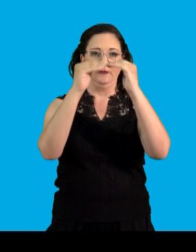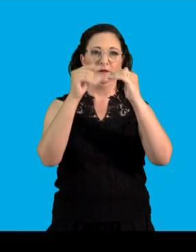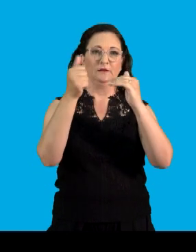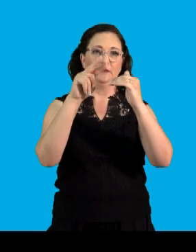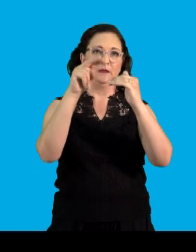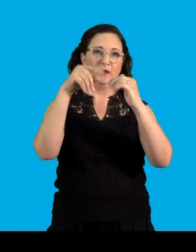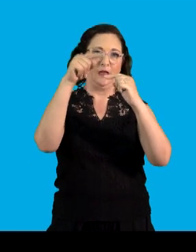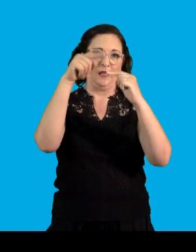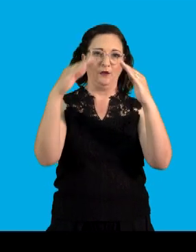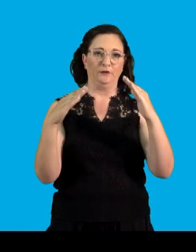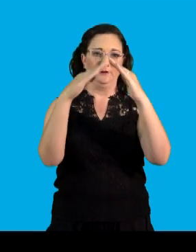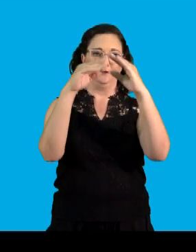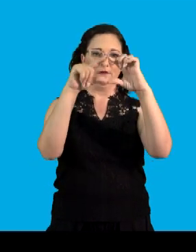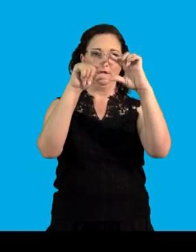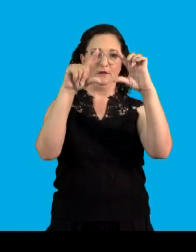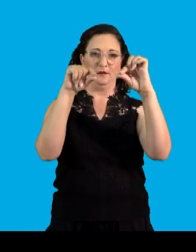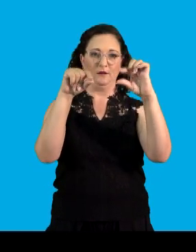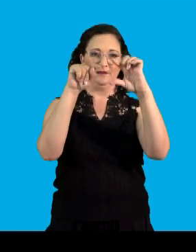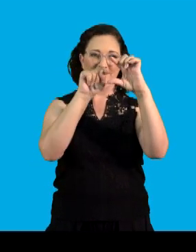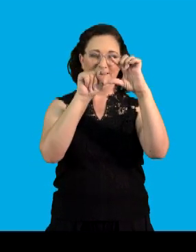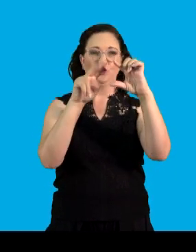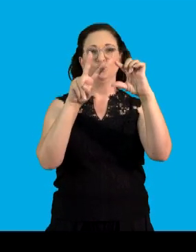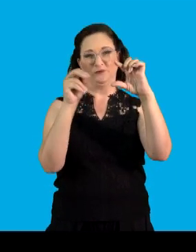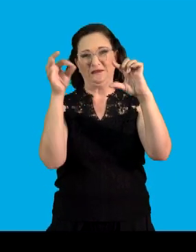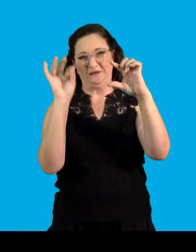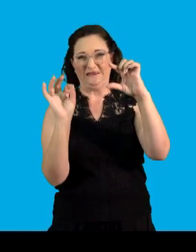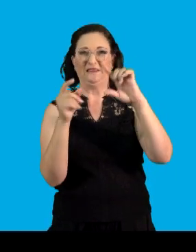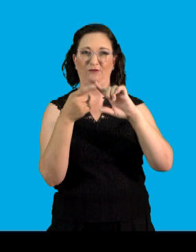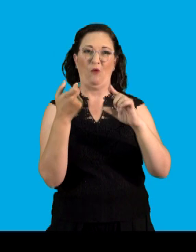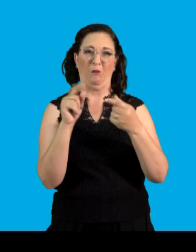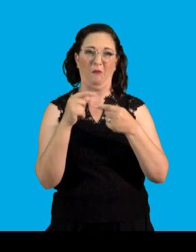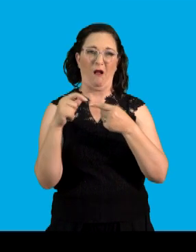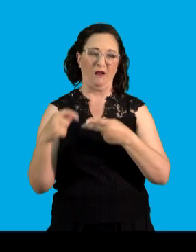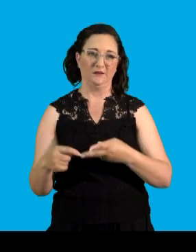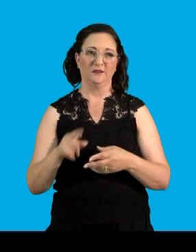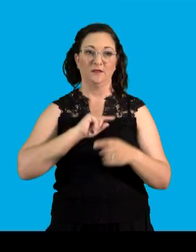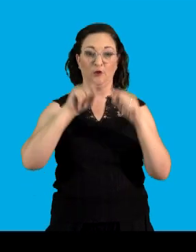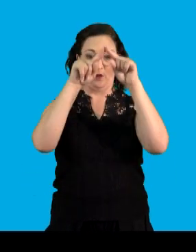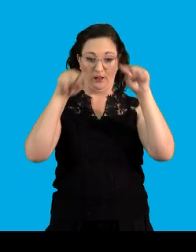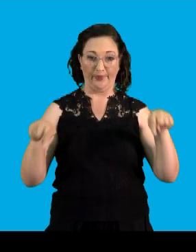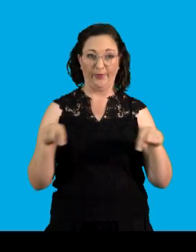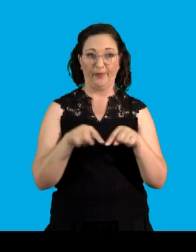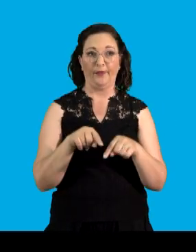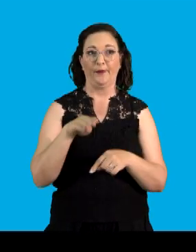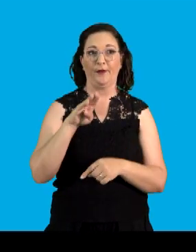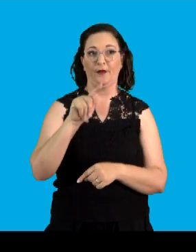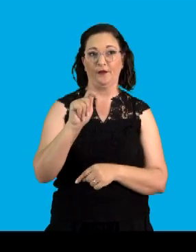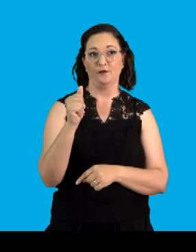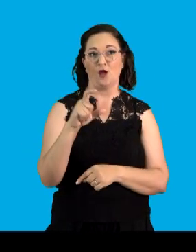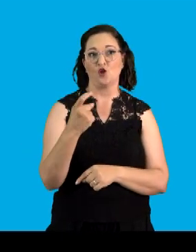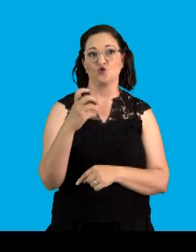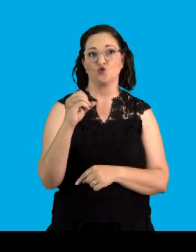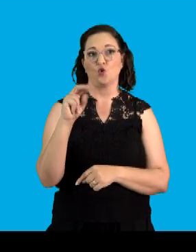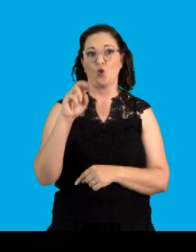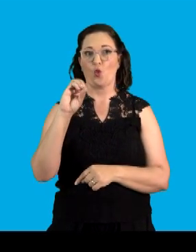20% of your work, or 20% of the marks rather for this. So this is your taxonomy levels for paper 1.